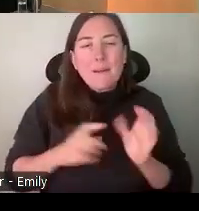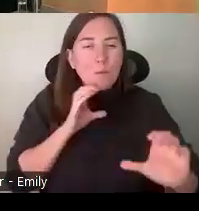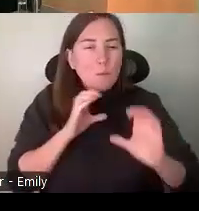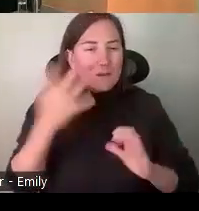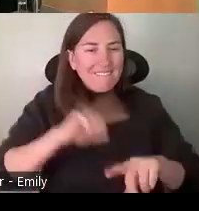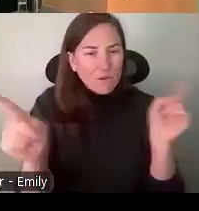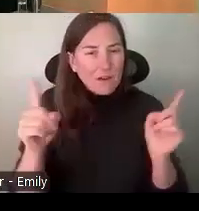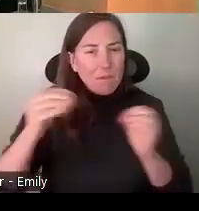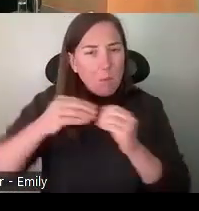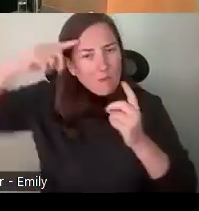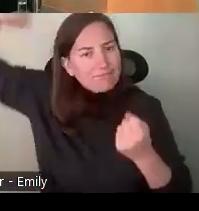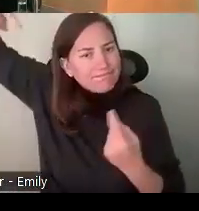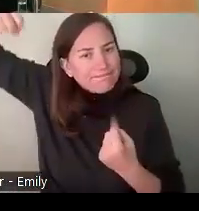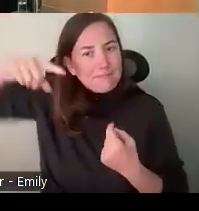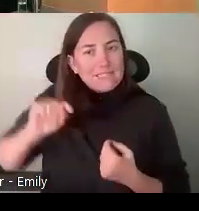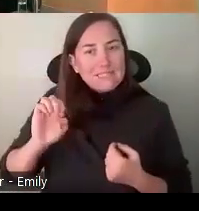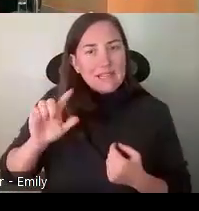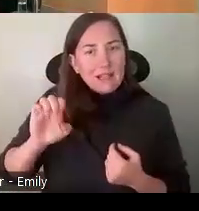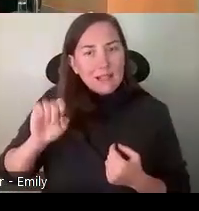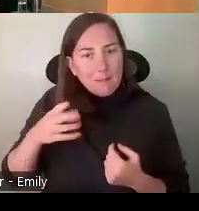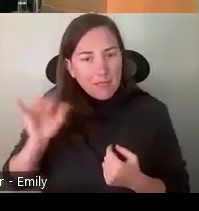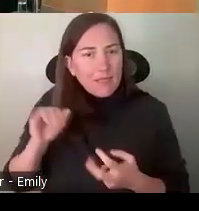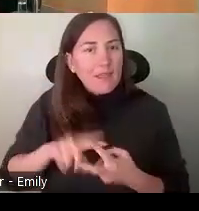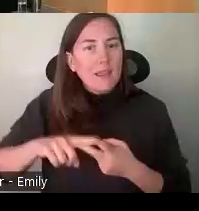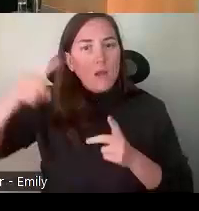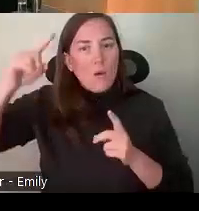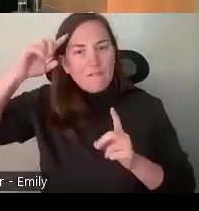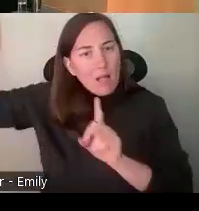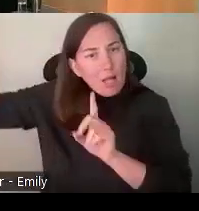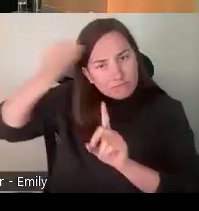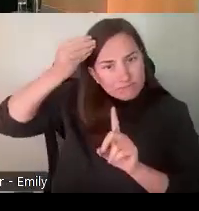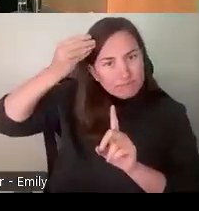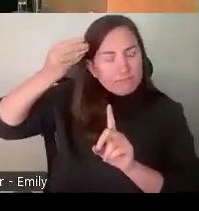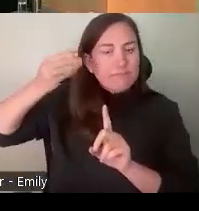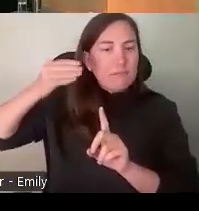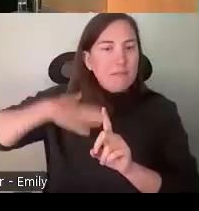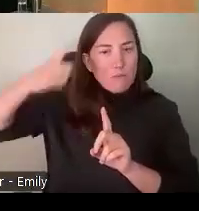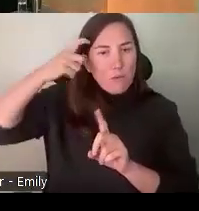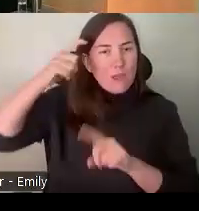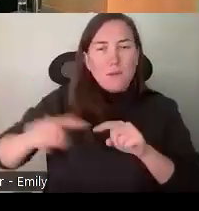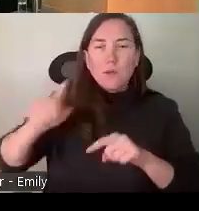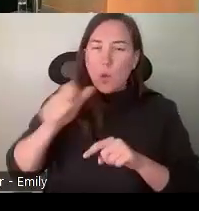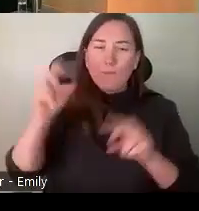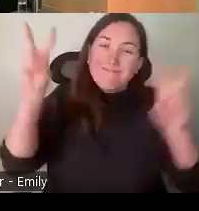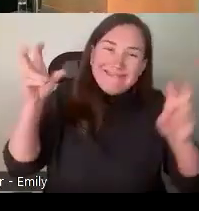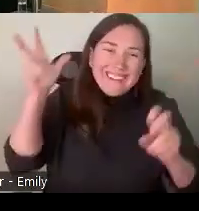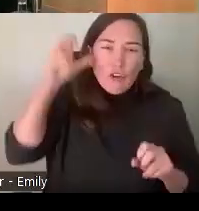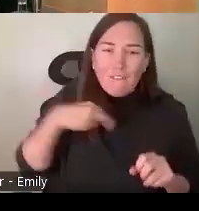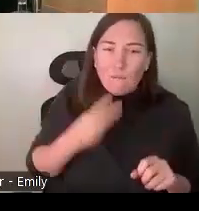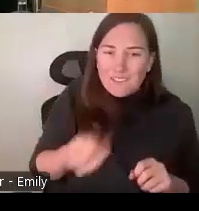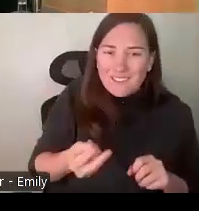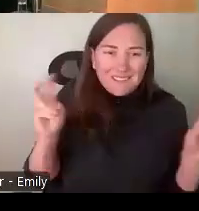like telepathically or transmitting messages into his brain. And a lot of our subjects have described